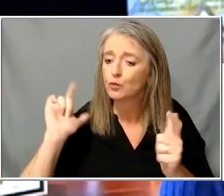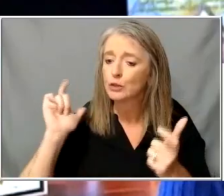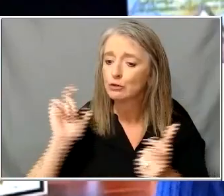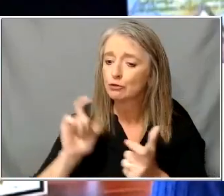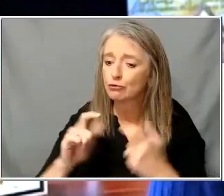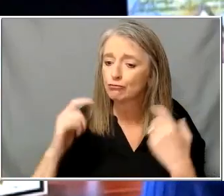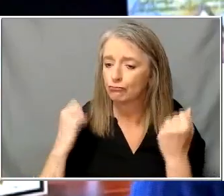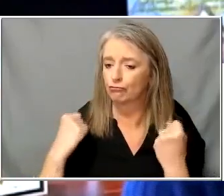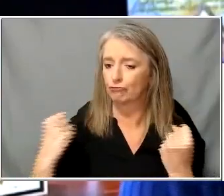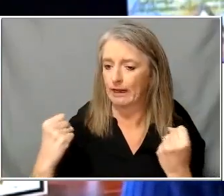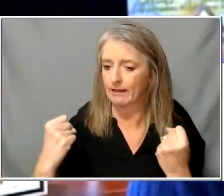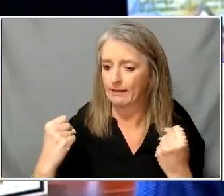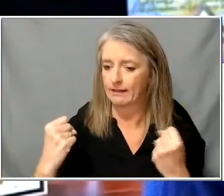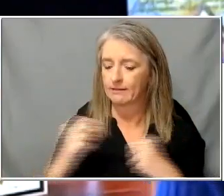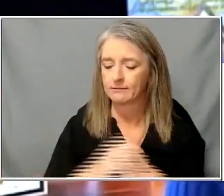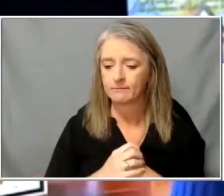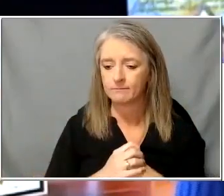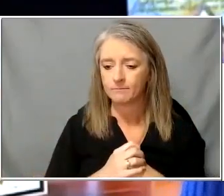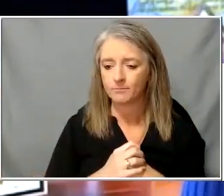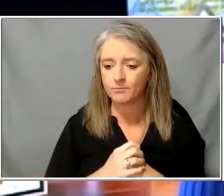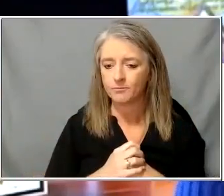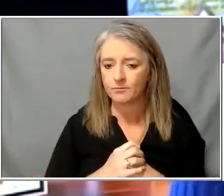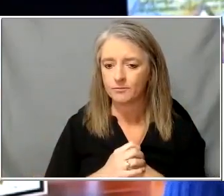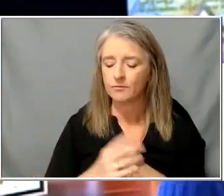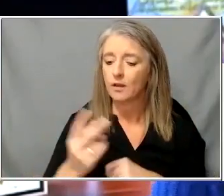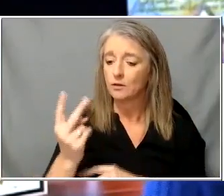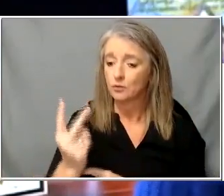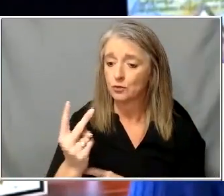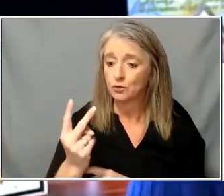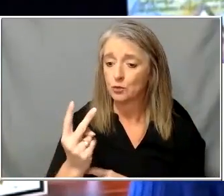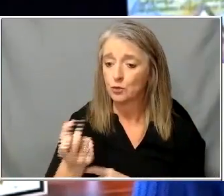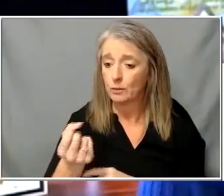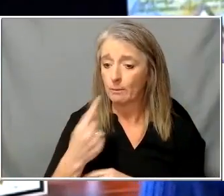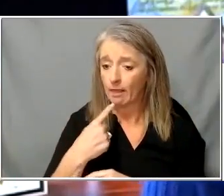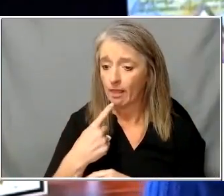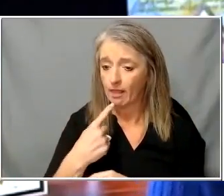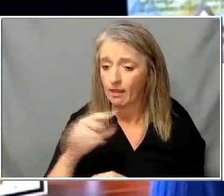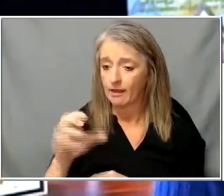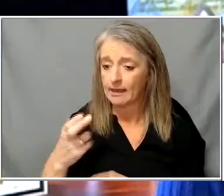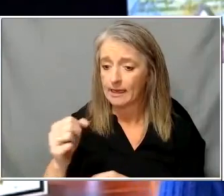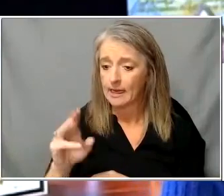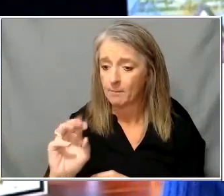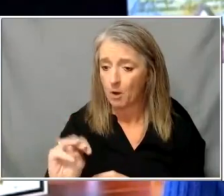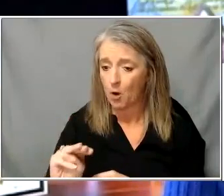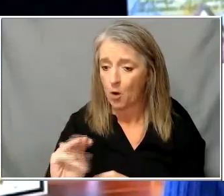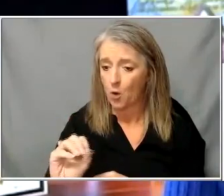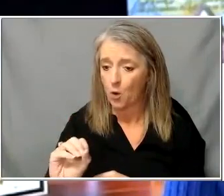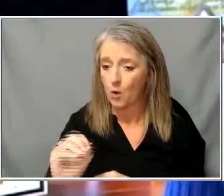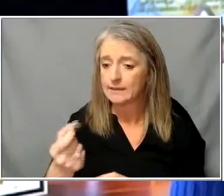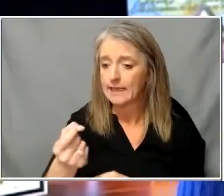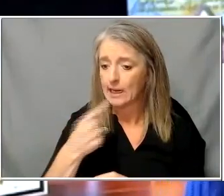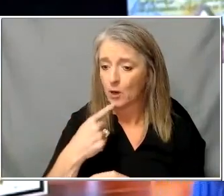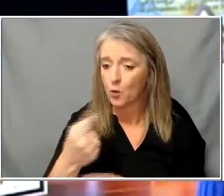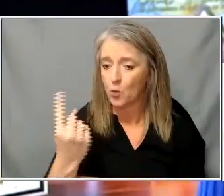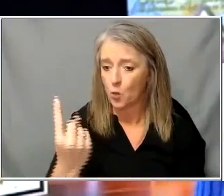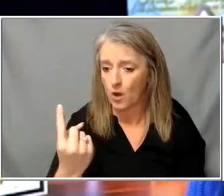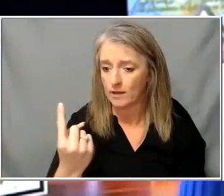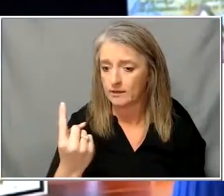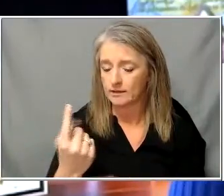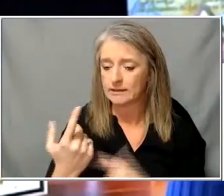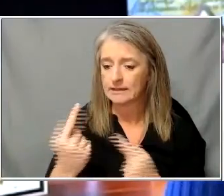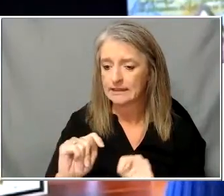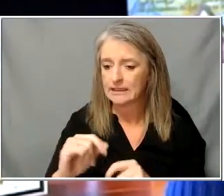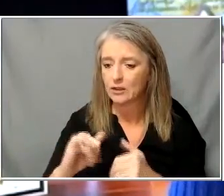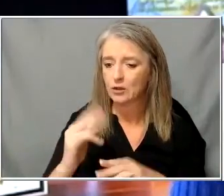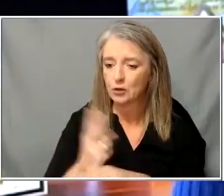strength. And so instead of taking 2 chemo pills, now I take 1, but I'm still doing the